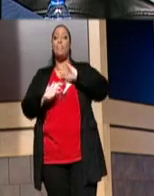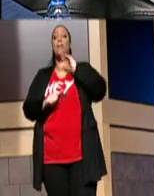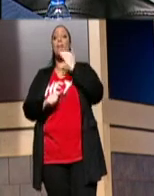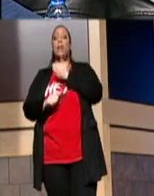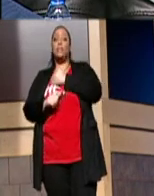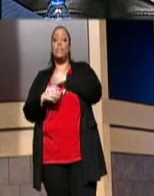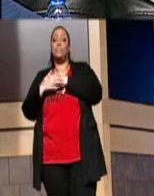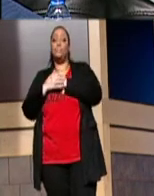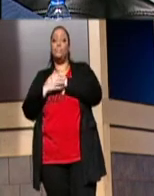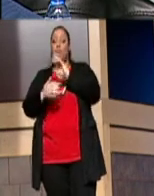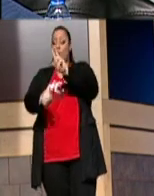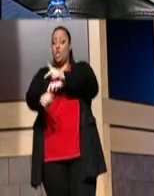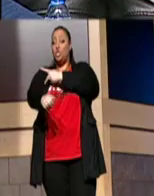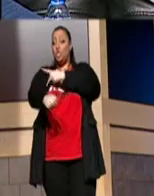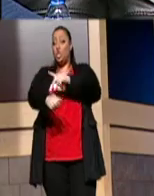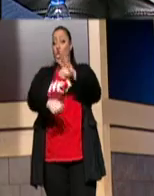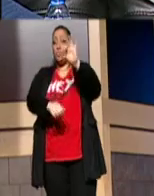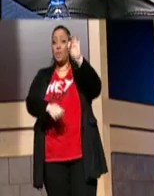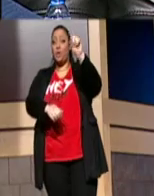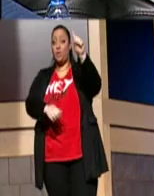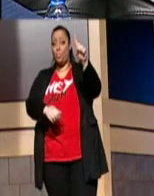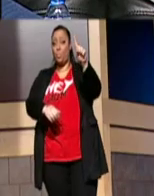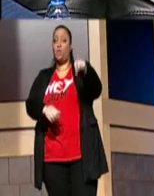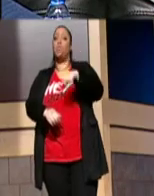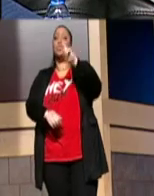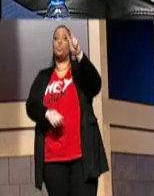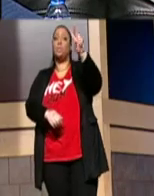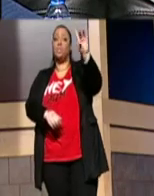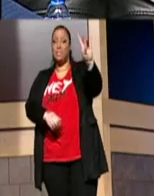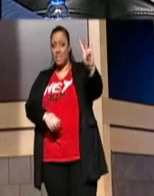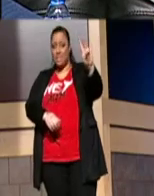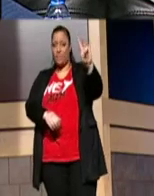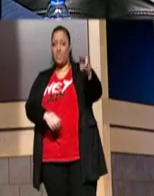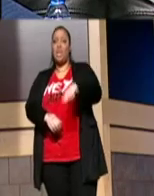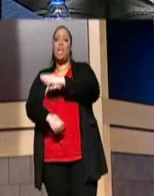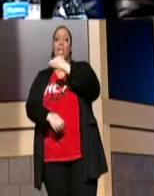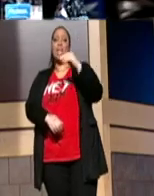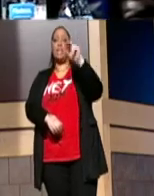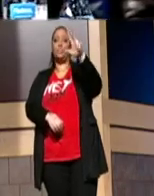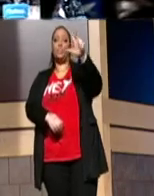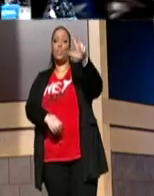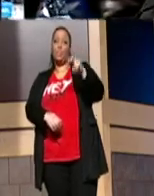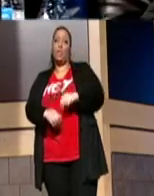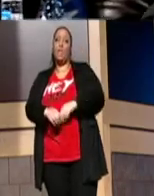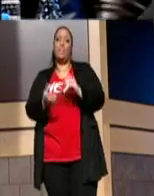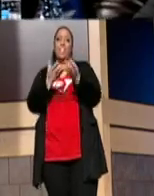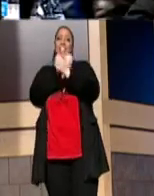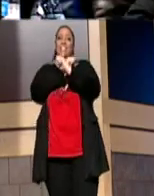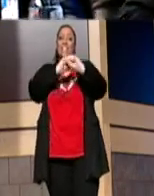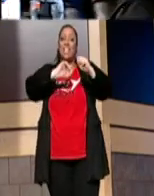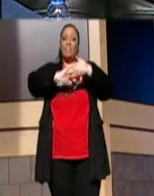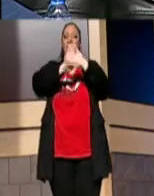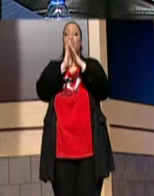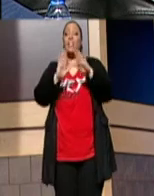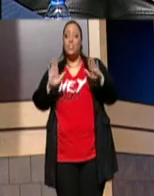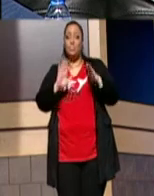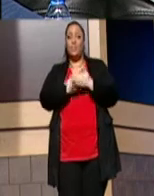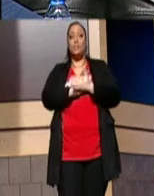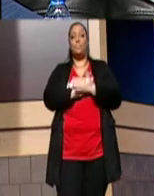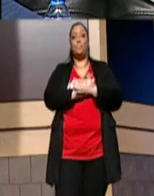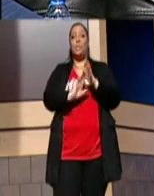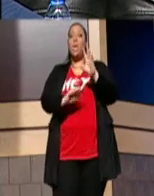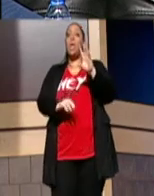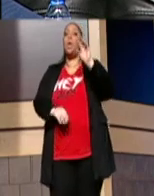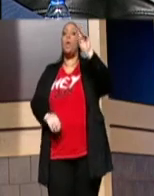Psalm 91, Psalm 27, Psalm 23, there's safety and there's peace. Also, also